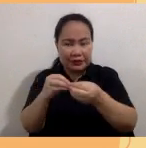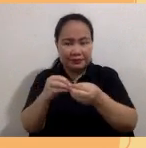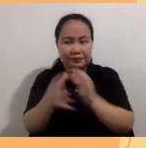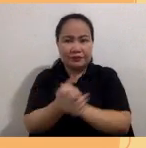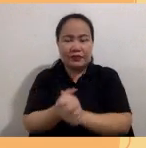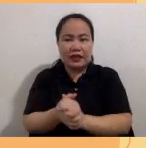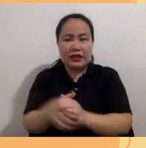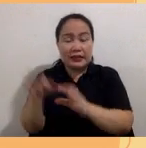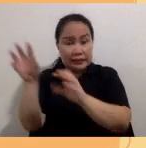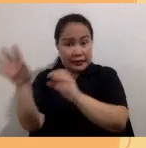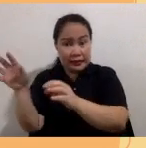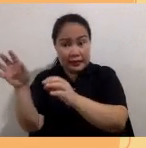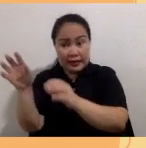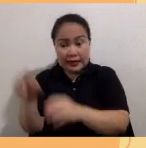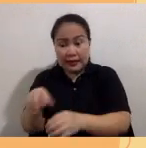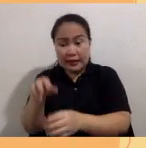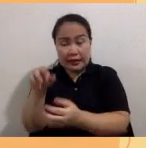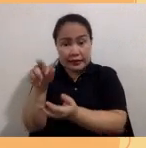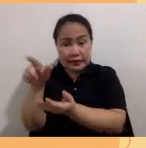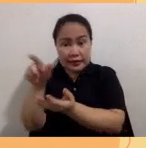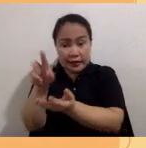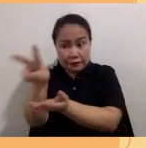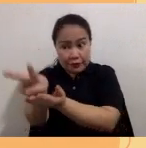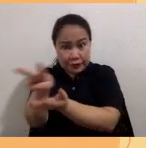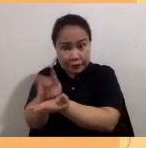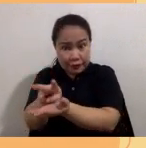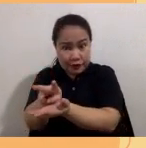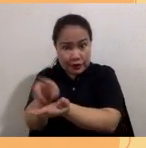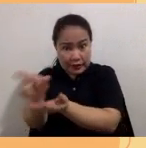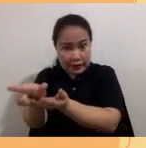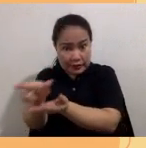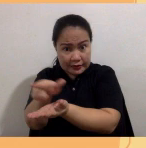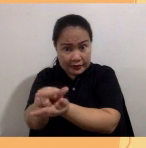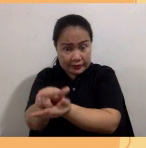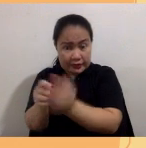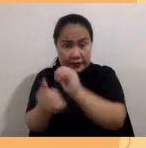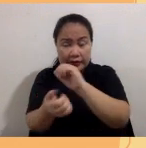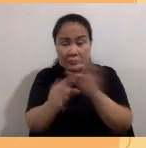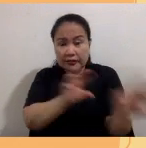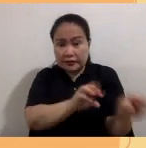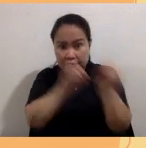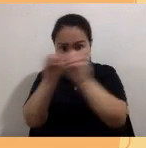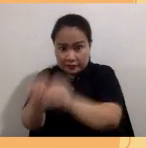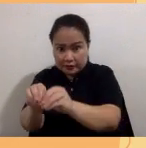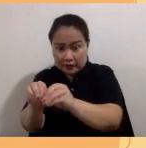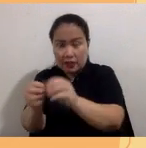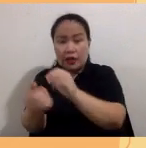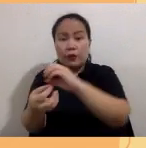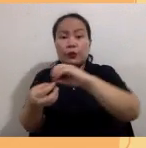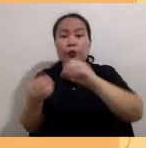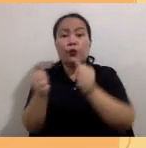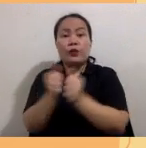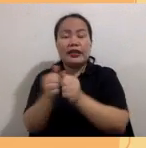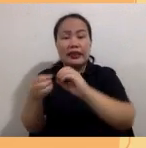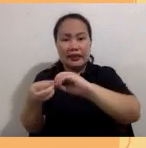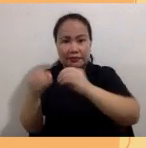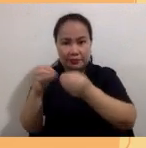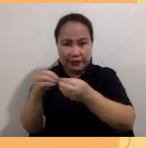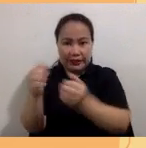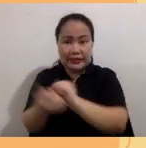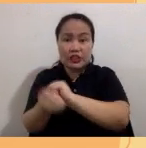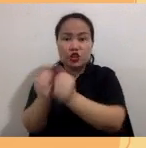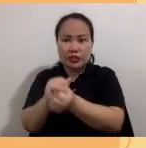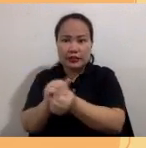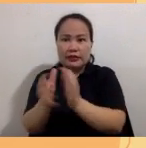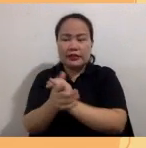substitution, we are replacing the variable, naglalagay tayo ng number doon na ina-assign